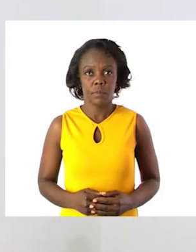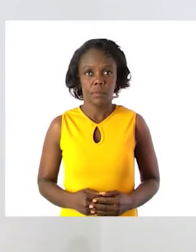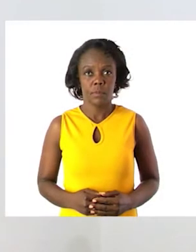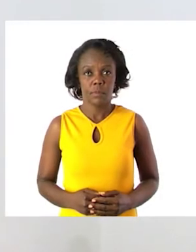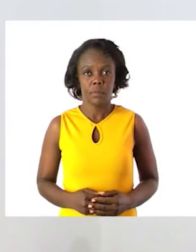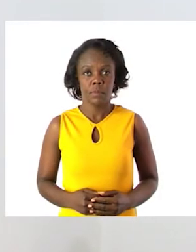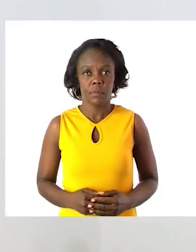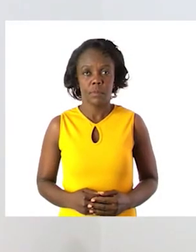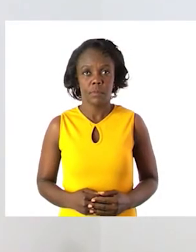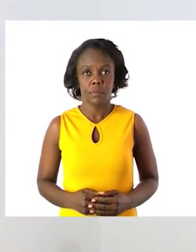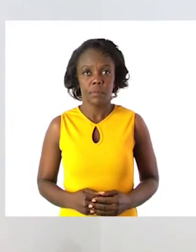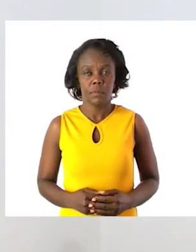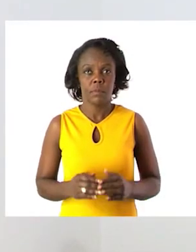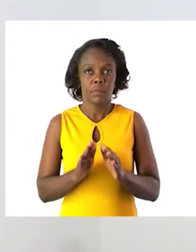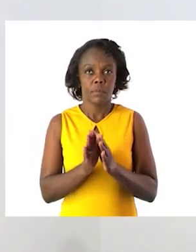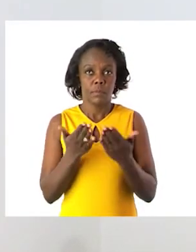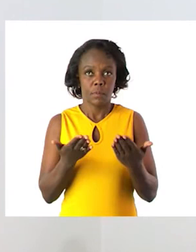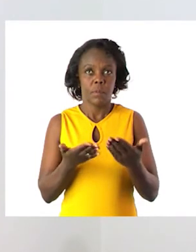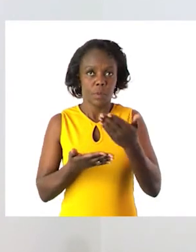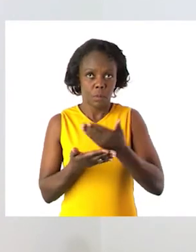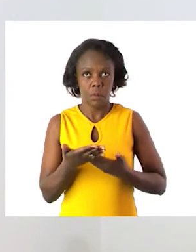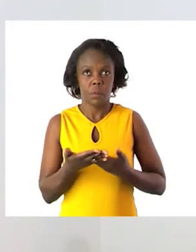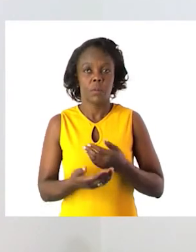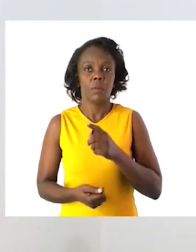Okay, children, let's go to page 13.